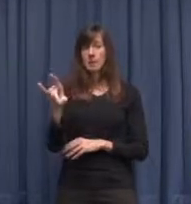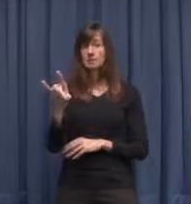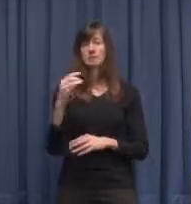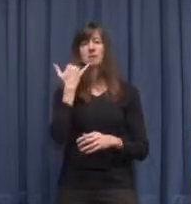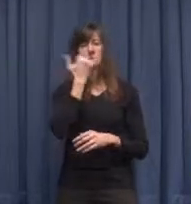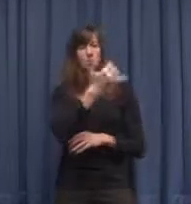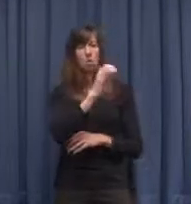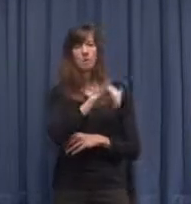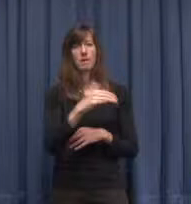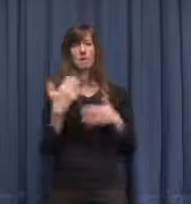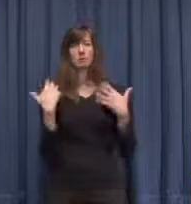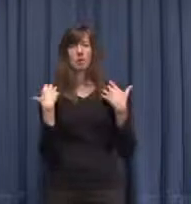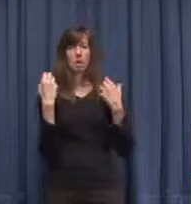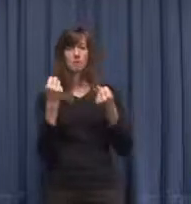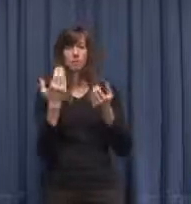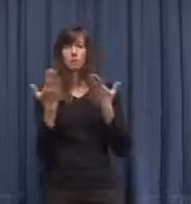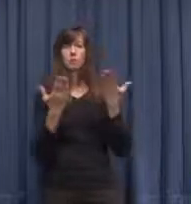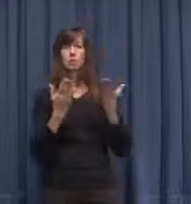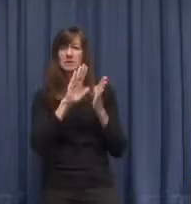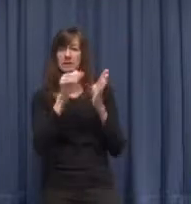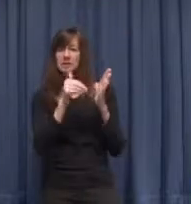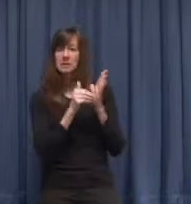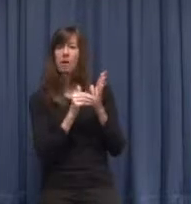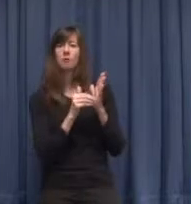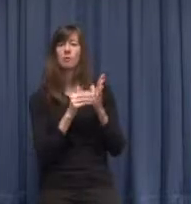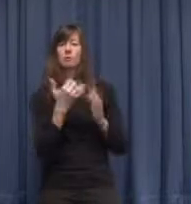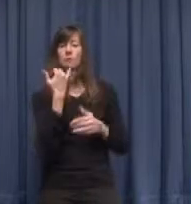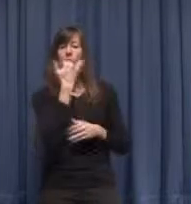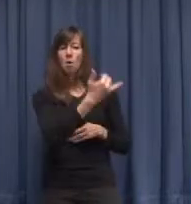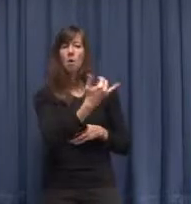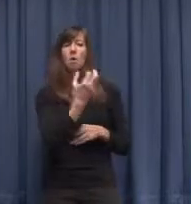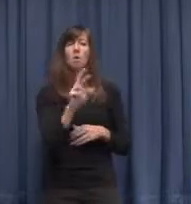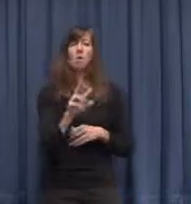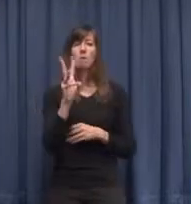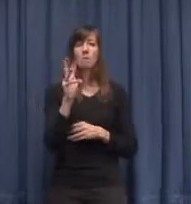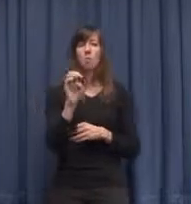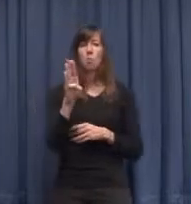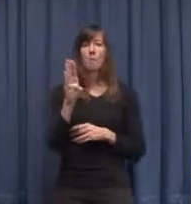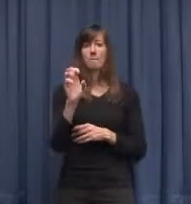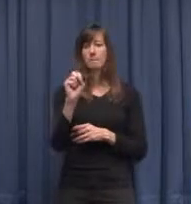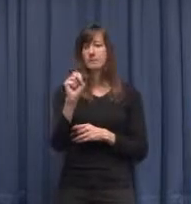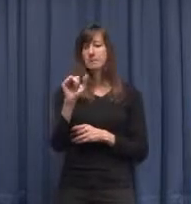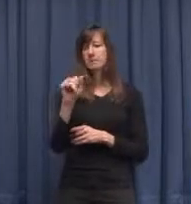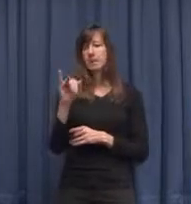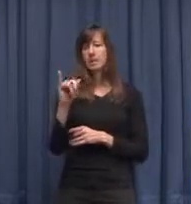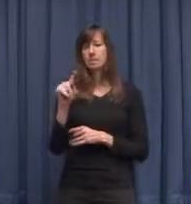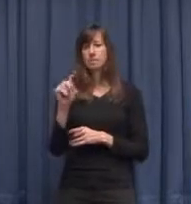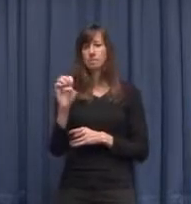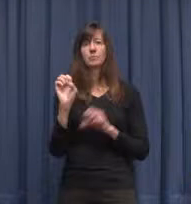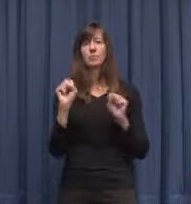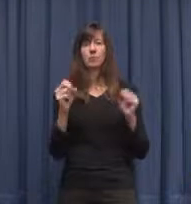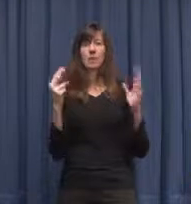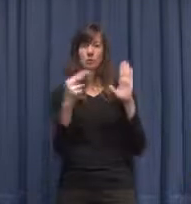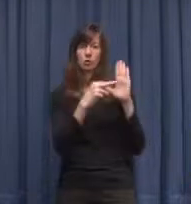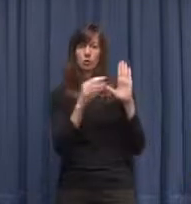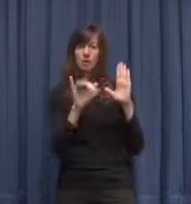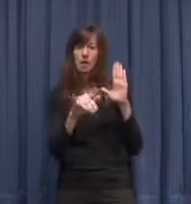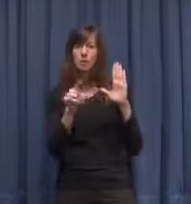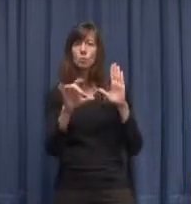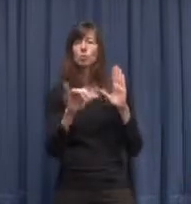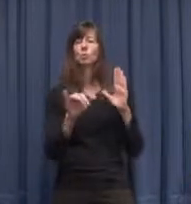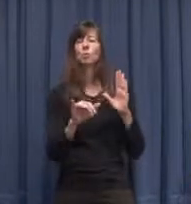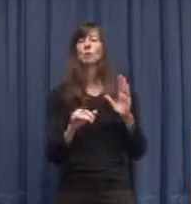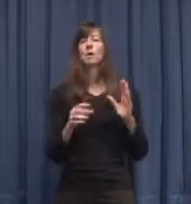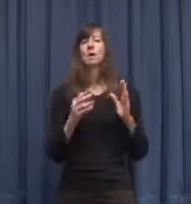845-443-8888, or you can go to the website as well, and we can direct you to wherever those needs may